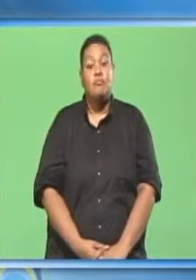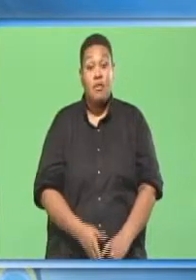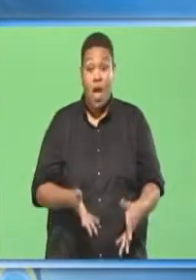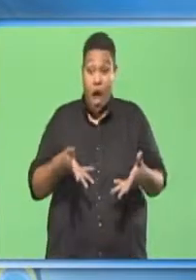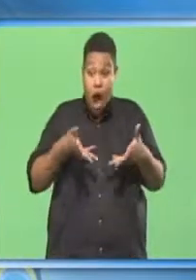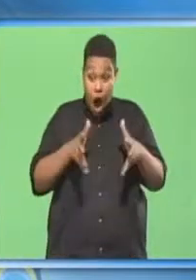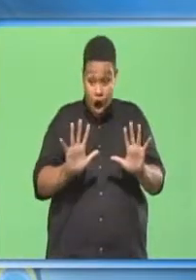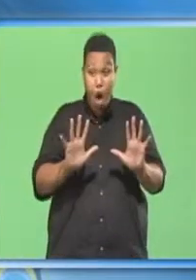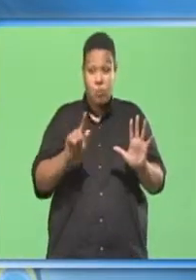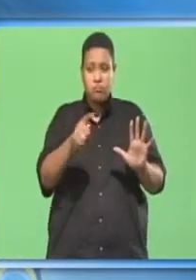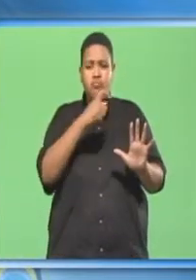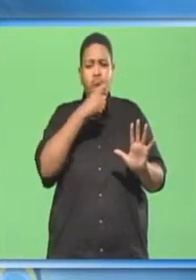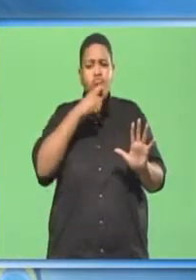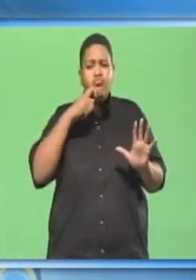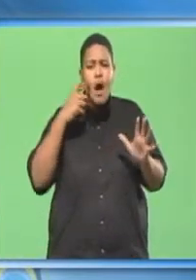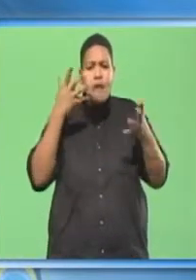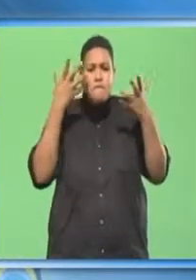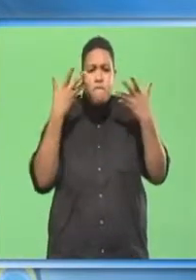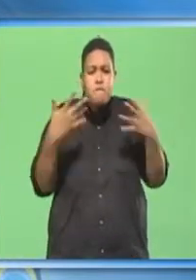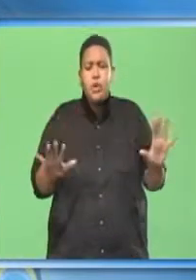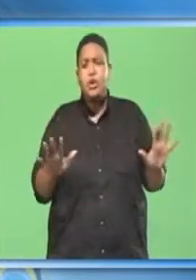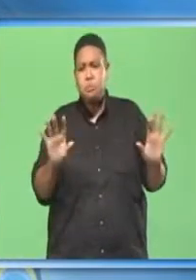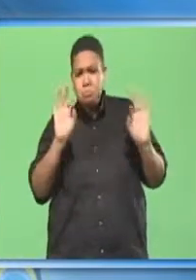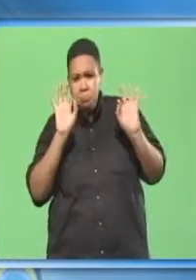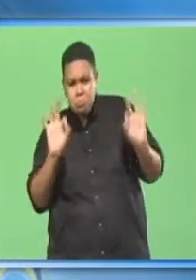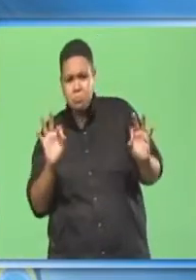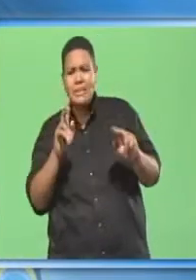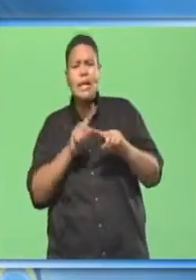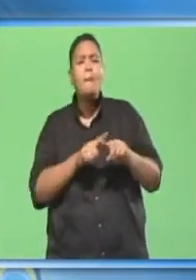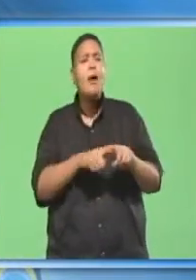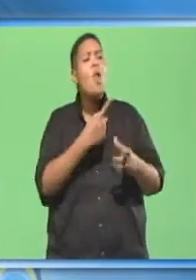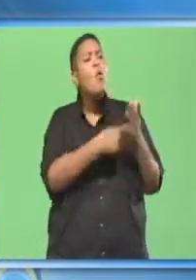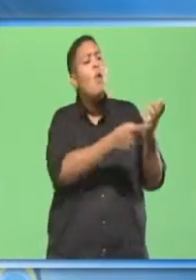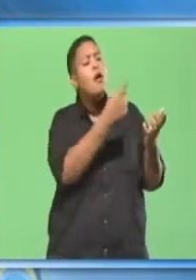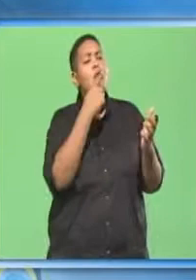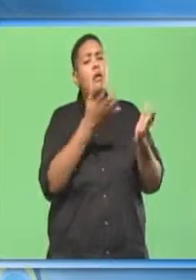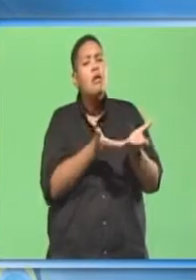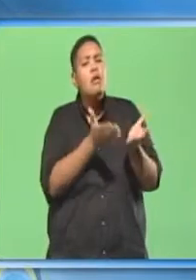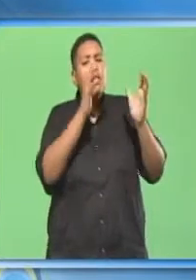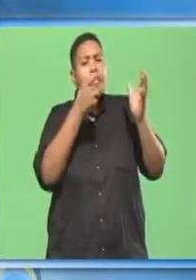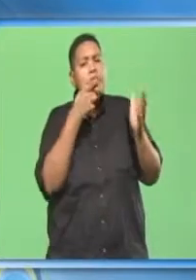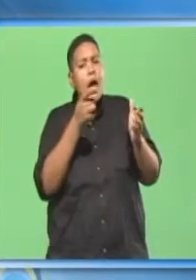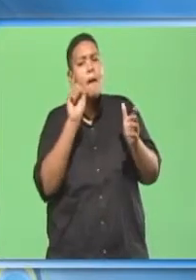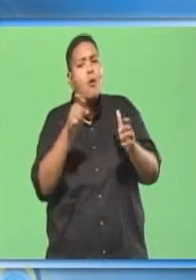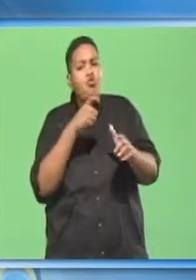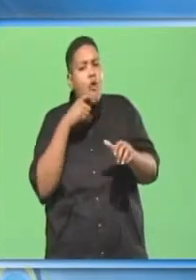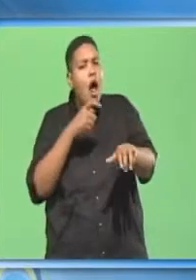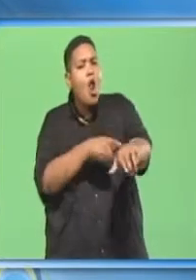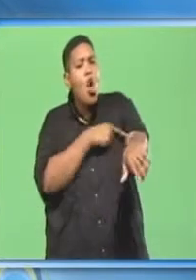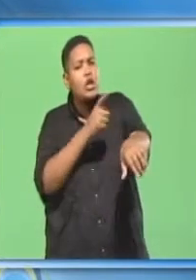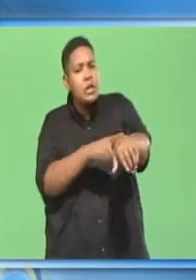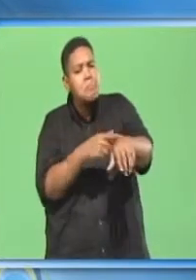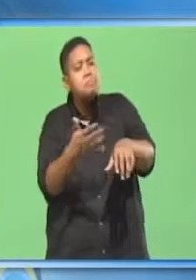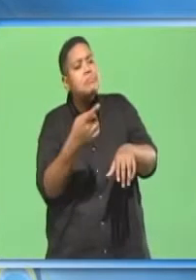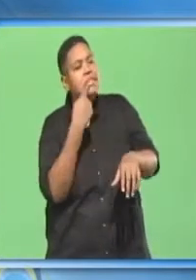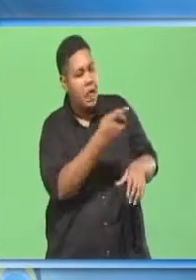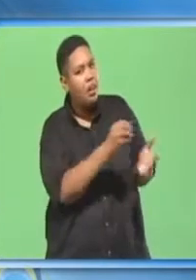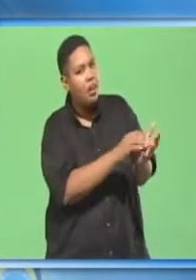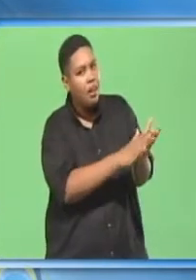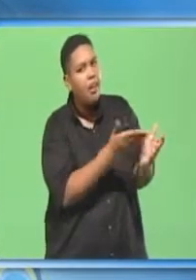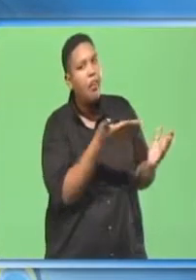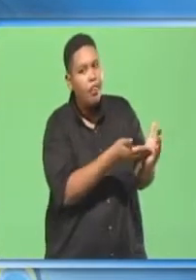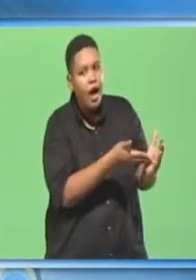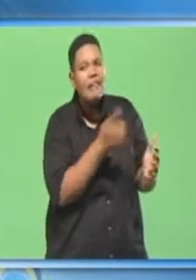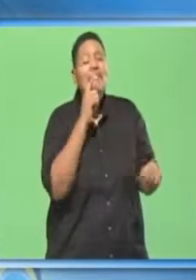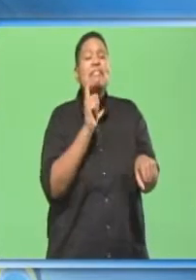Allow the stain to dry completely depending on the manufacturer's specifications. This time period can be between